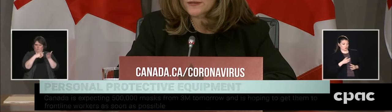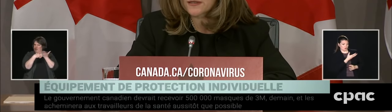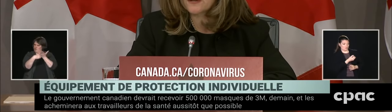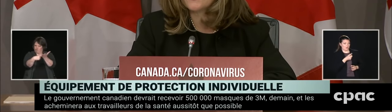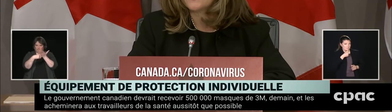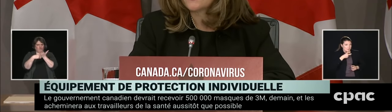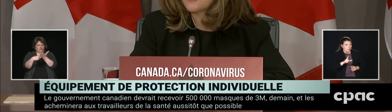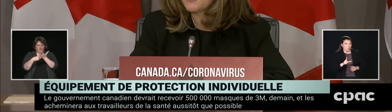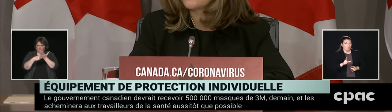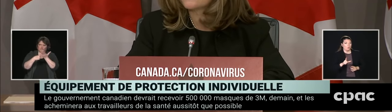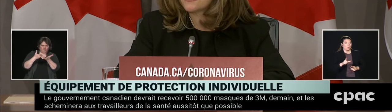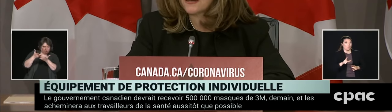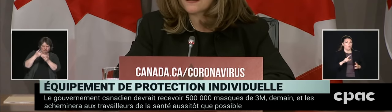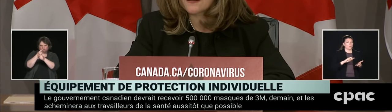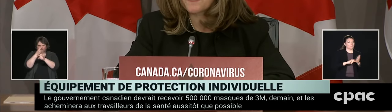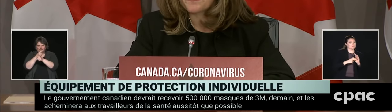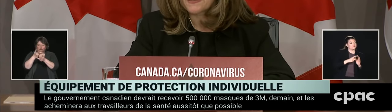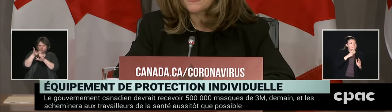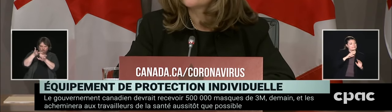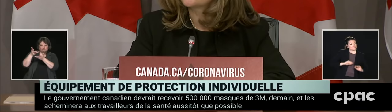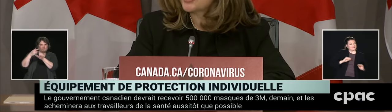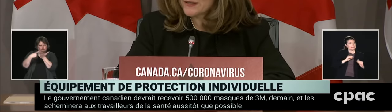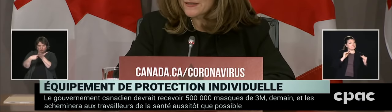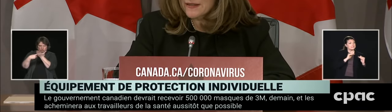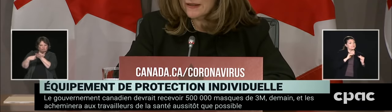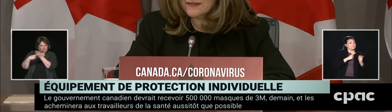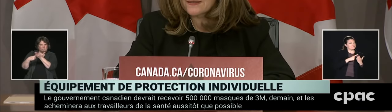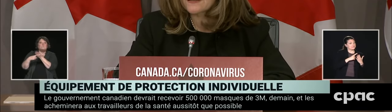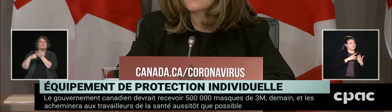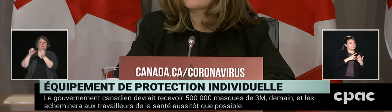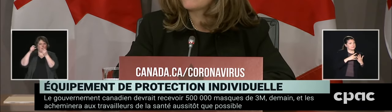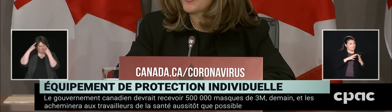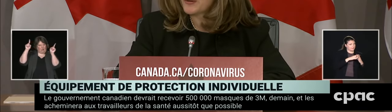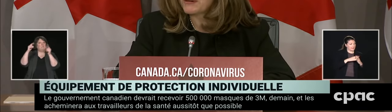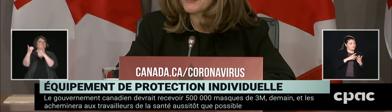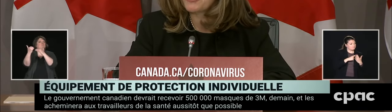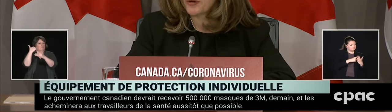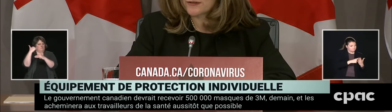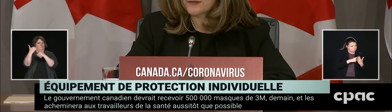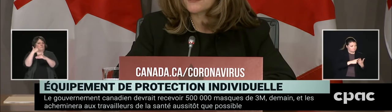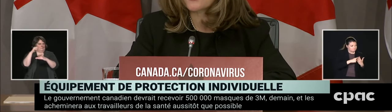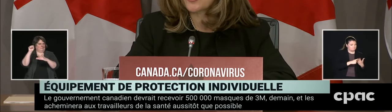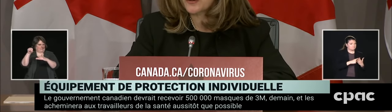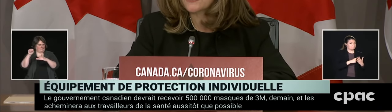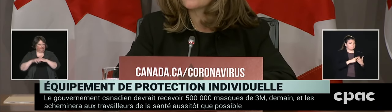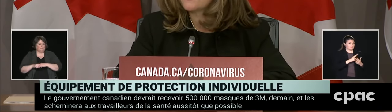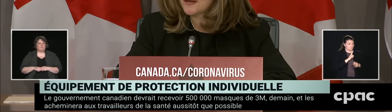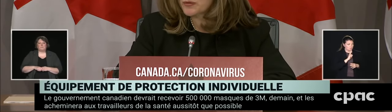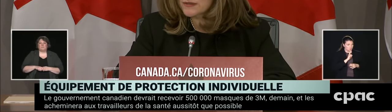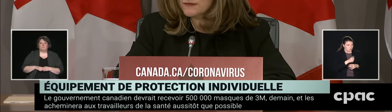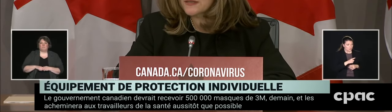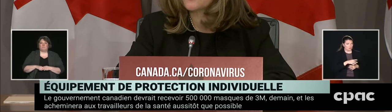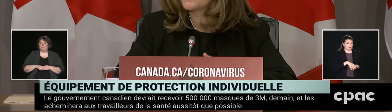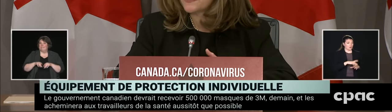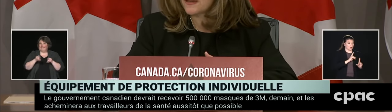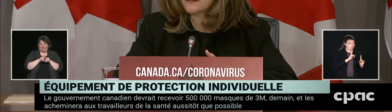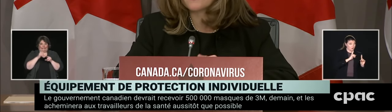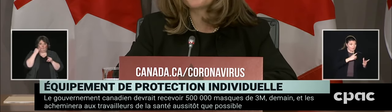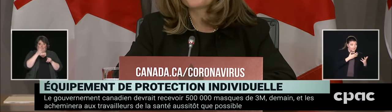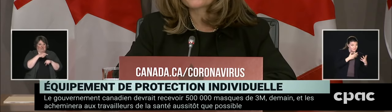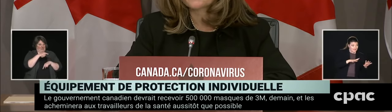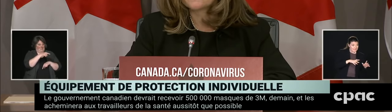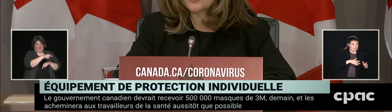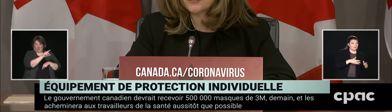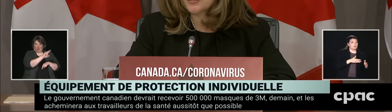shipments also can make it to Canada, just as our American partners are working collaboratively with